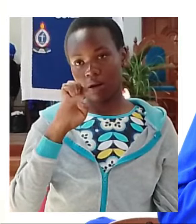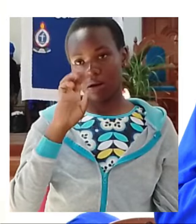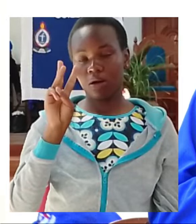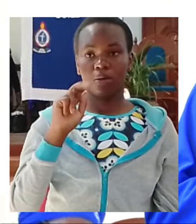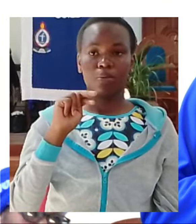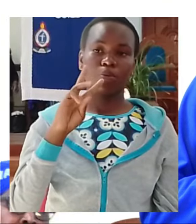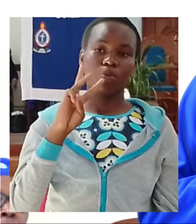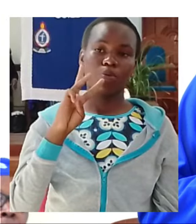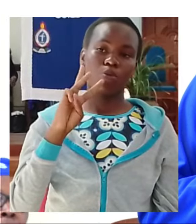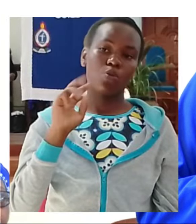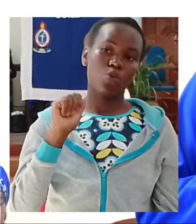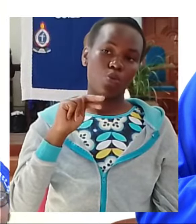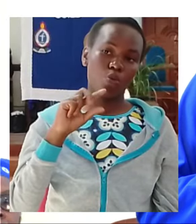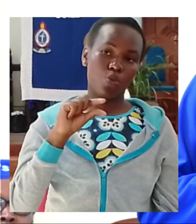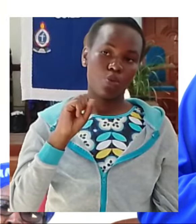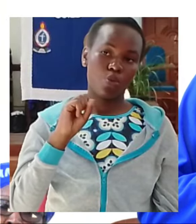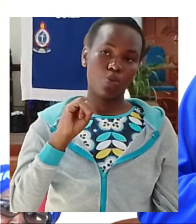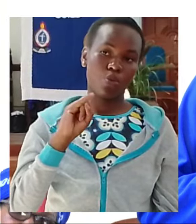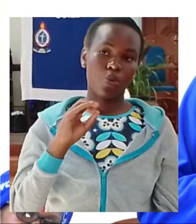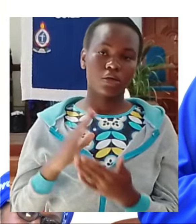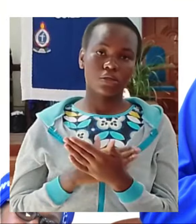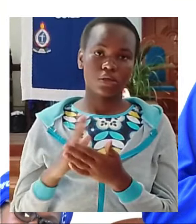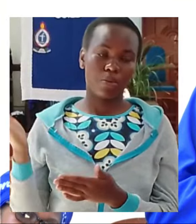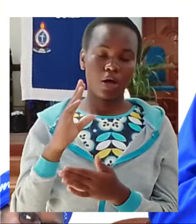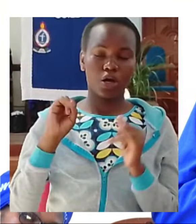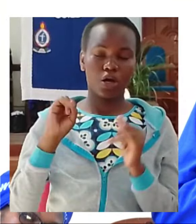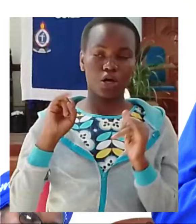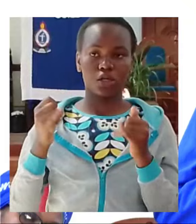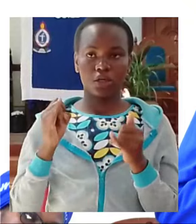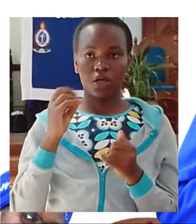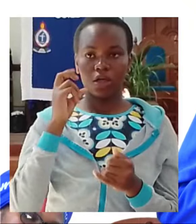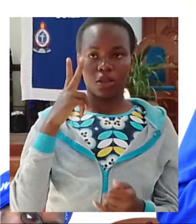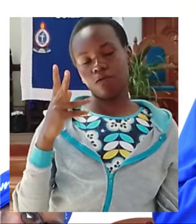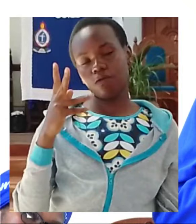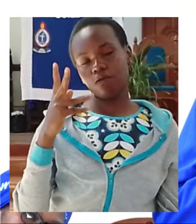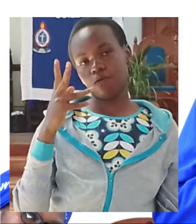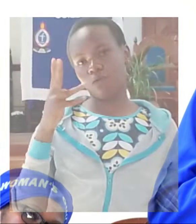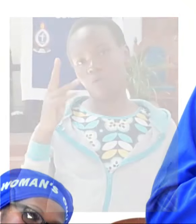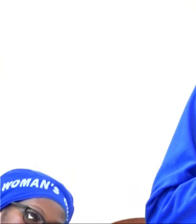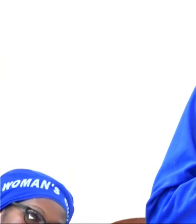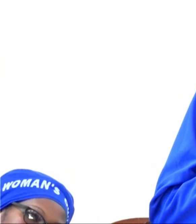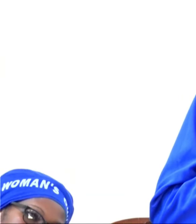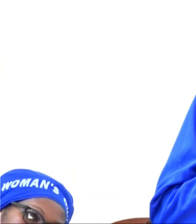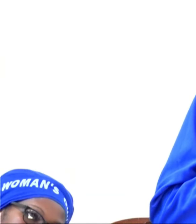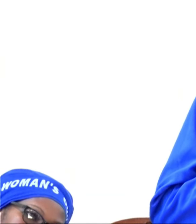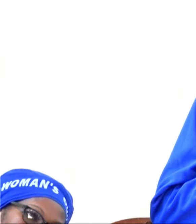personal savior. Our recession hymn is new 340, old